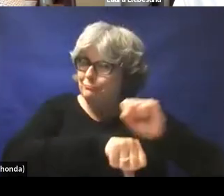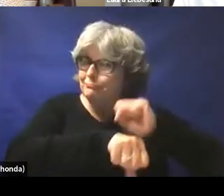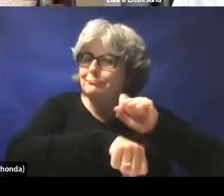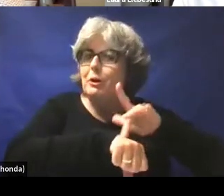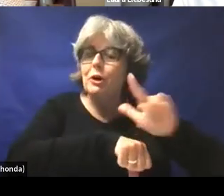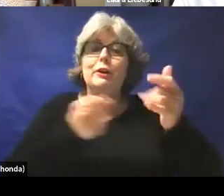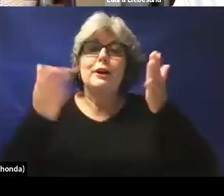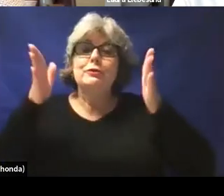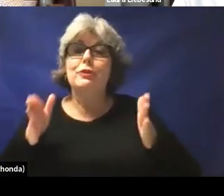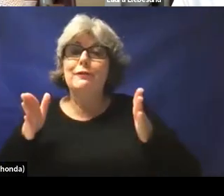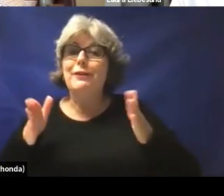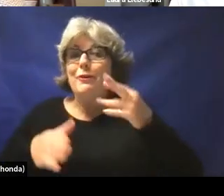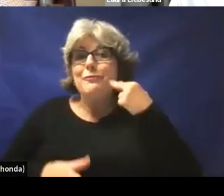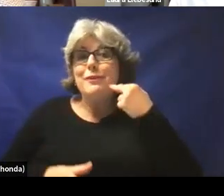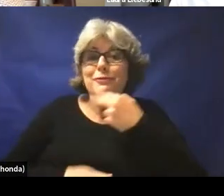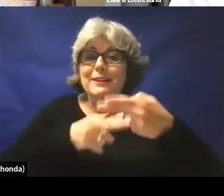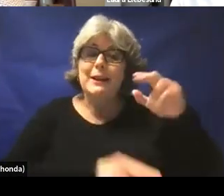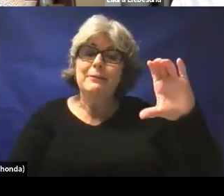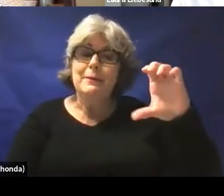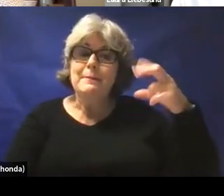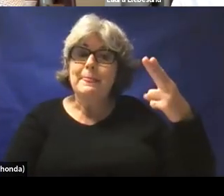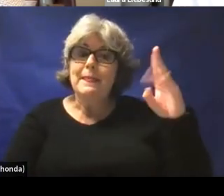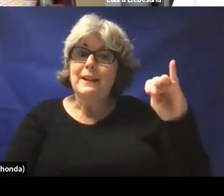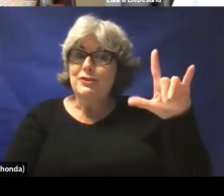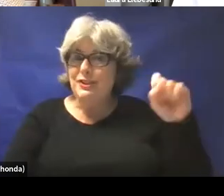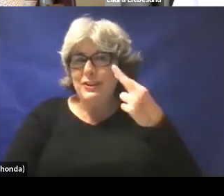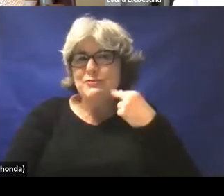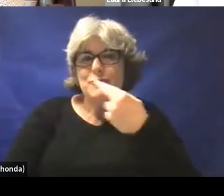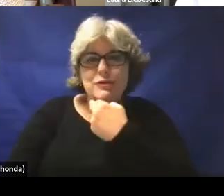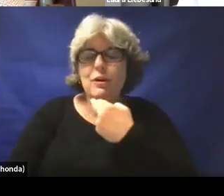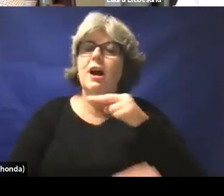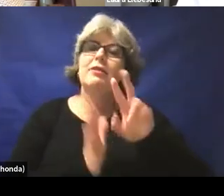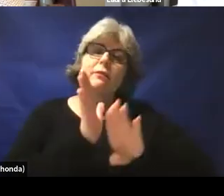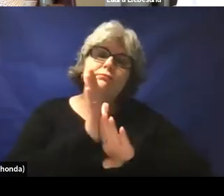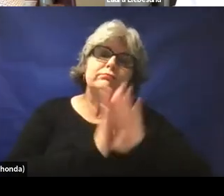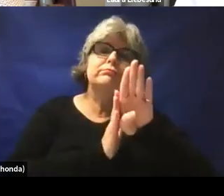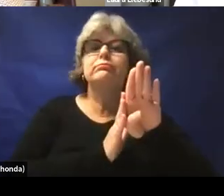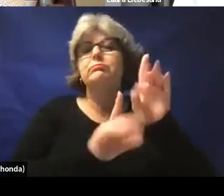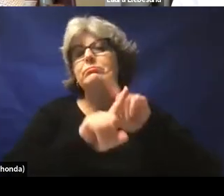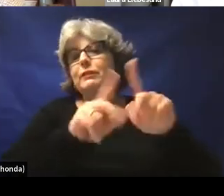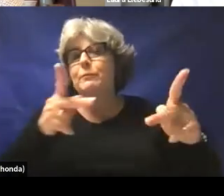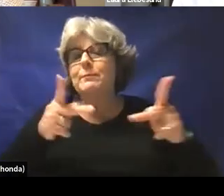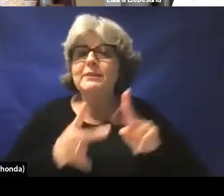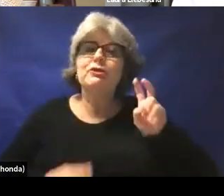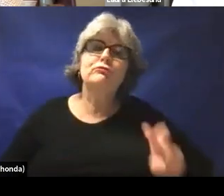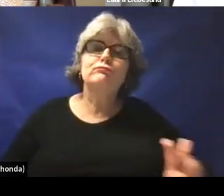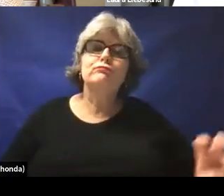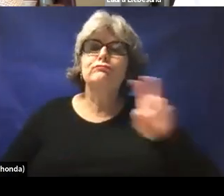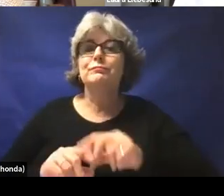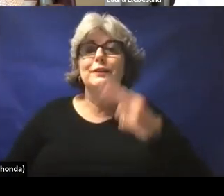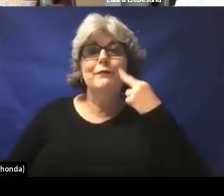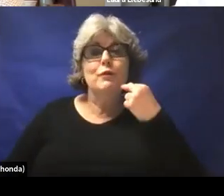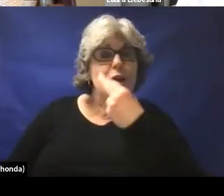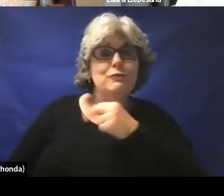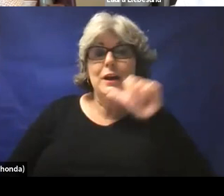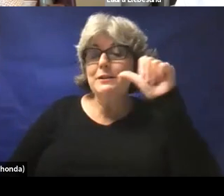a server at Chili's and has worked her way up and around almost all positions at like restaurants and